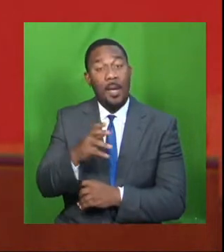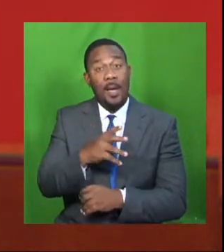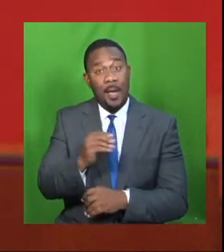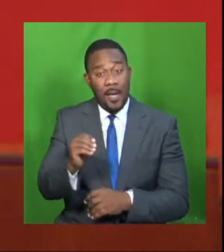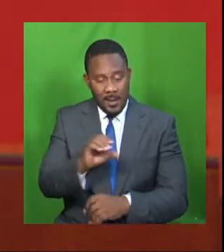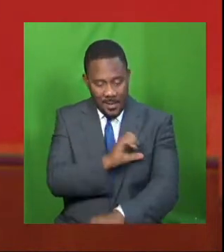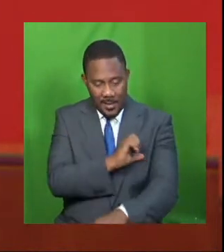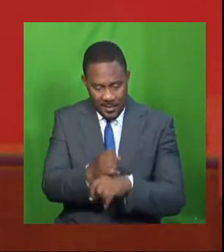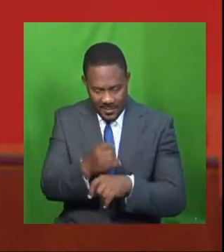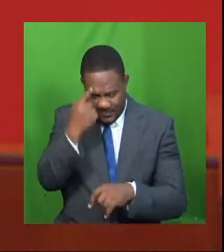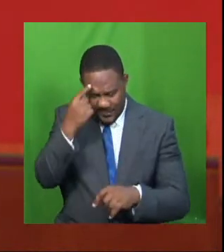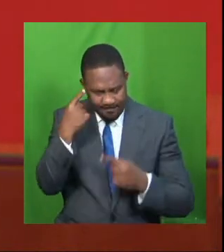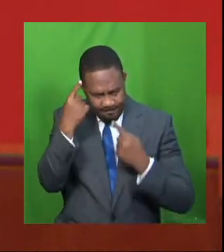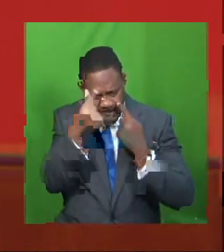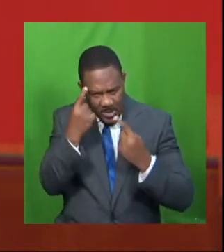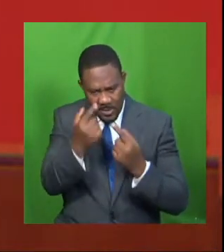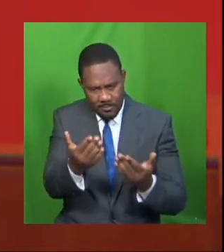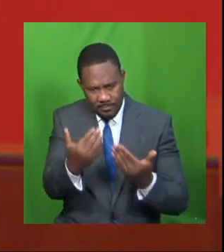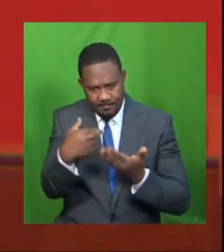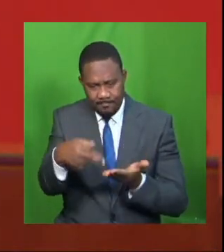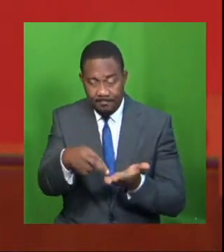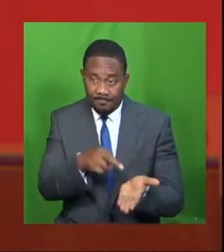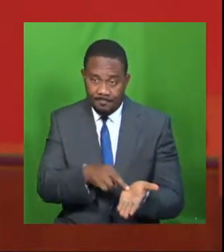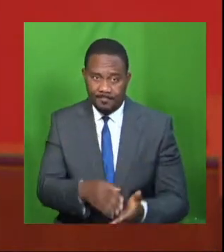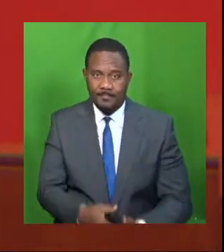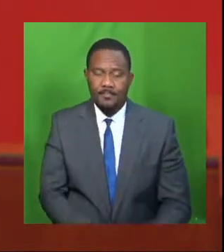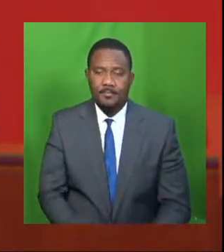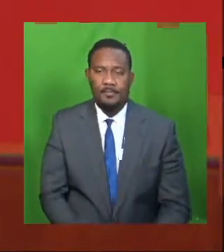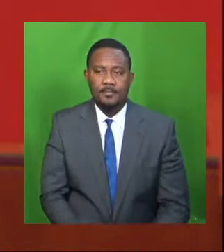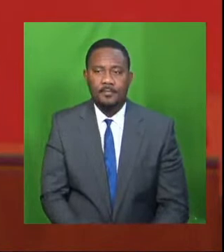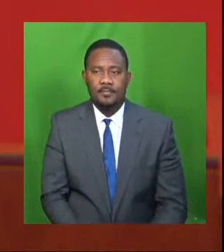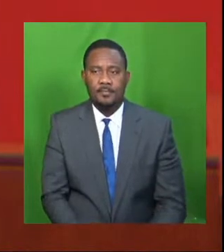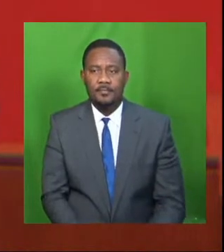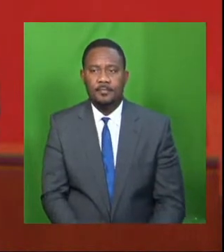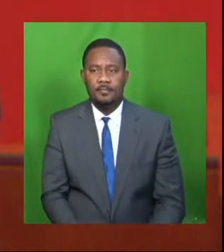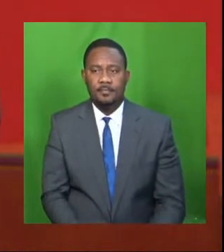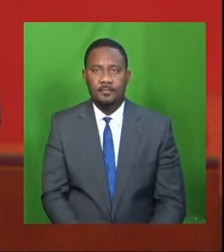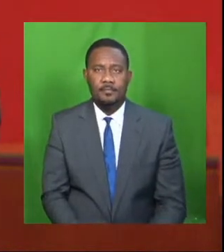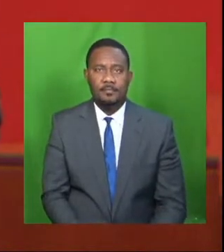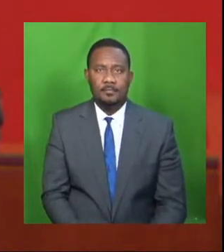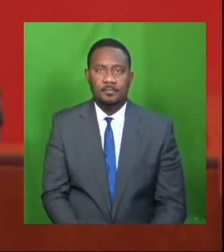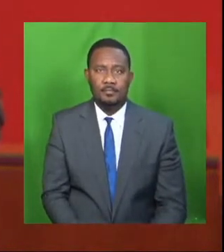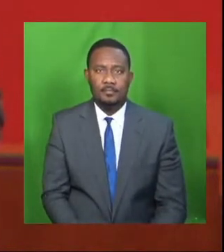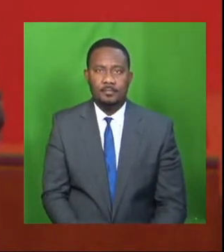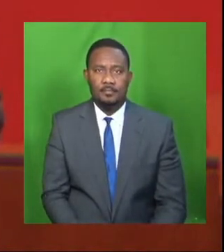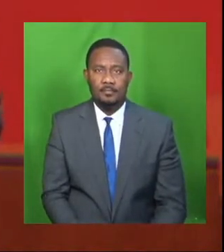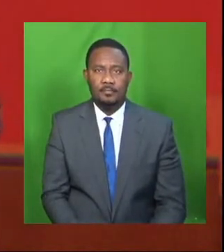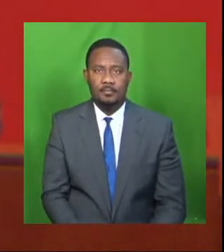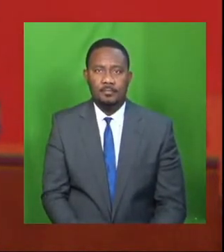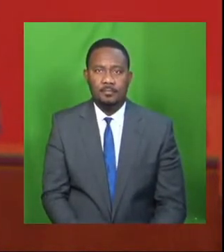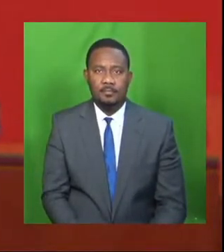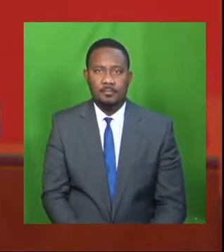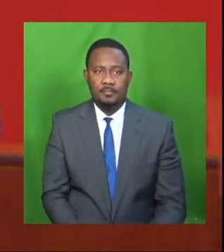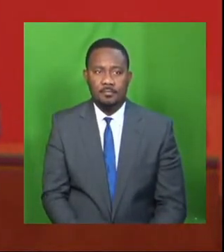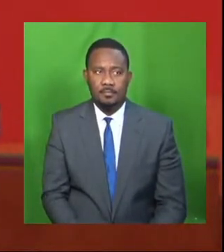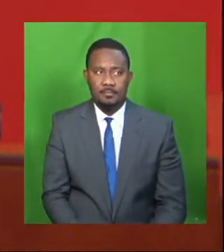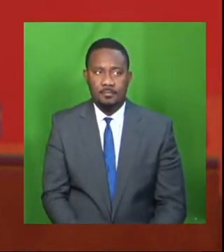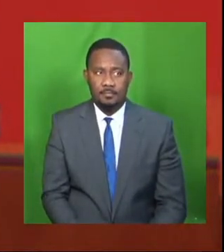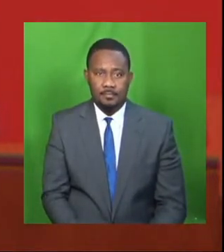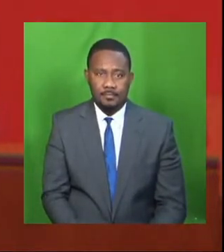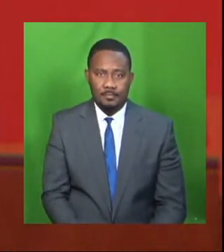in 2017 couldn't be pursued. You brought it, you are withdrawing again, exemptions, and you are committed